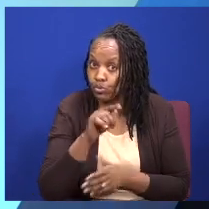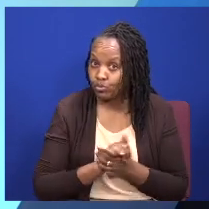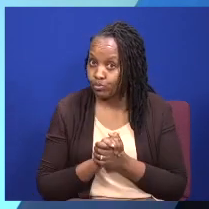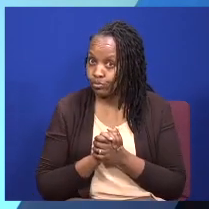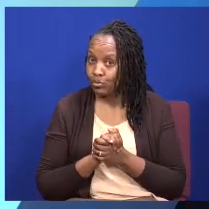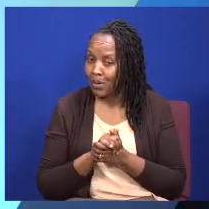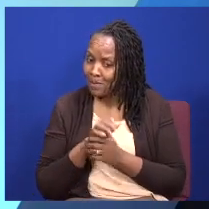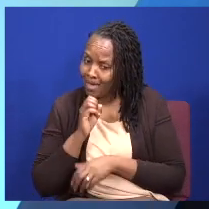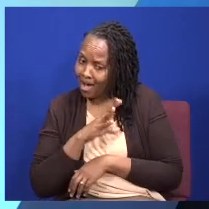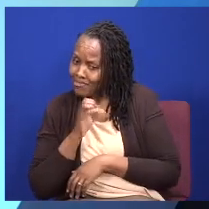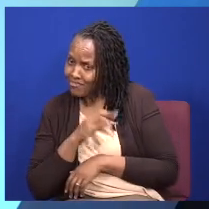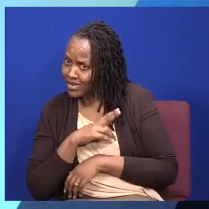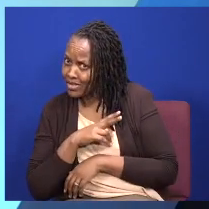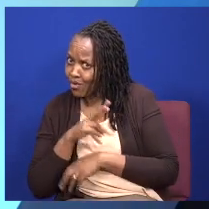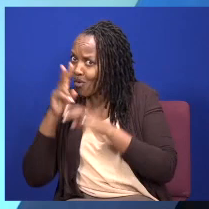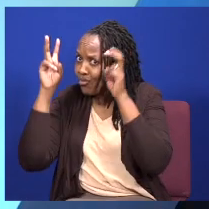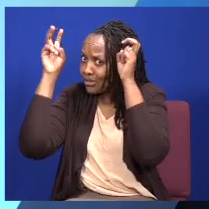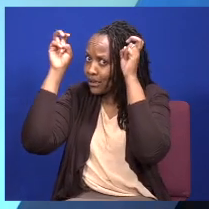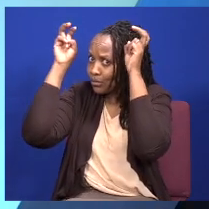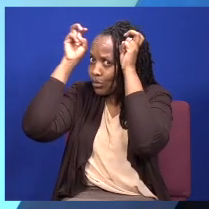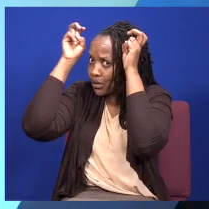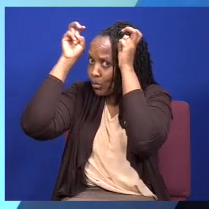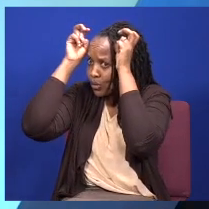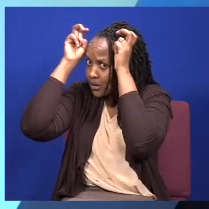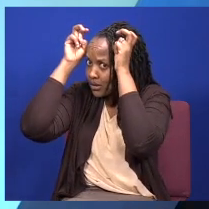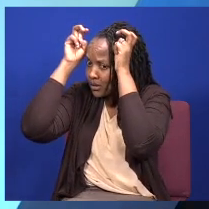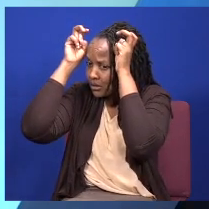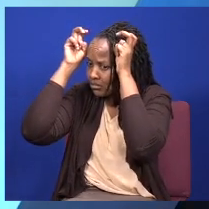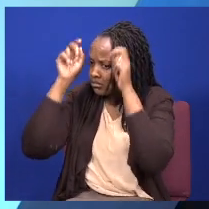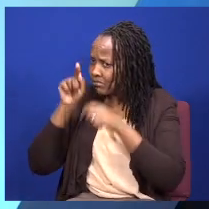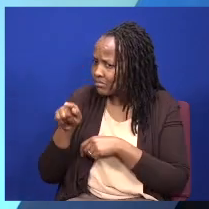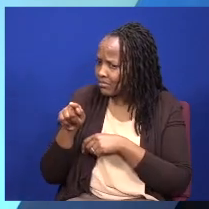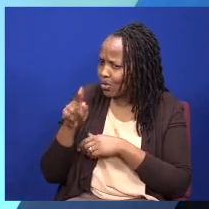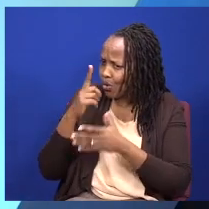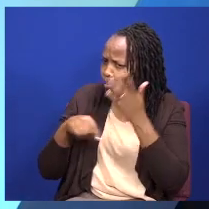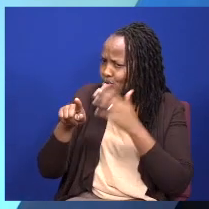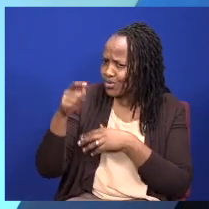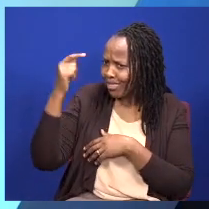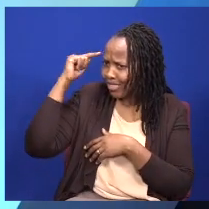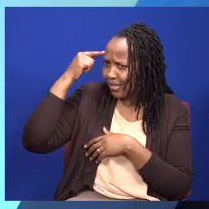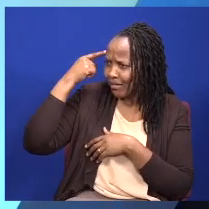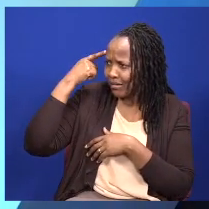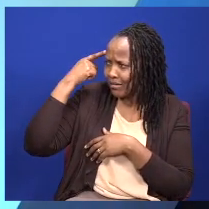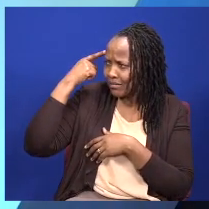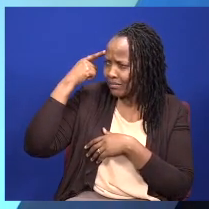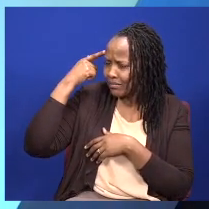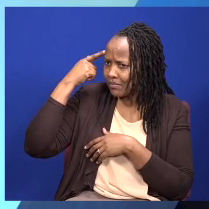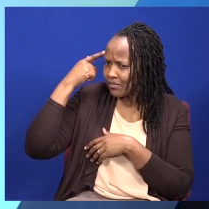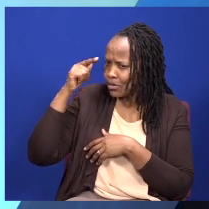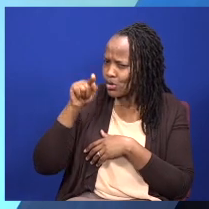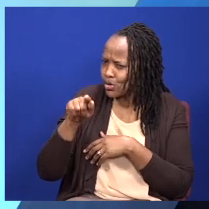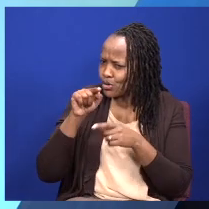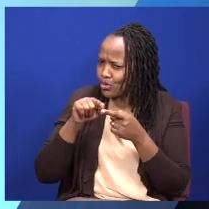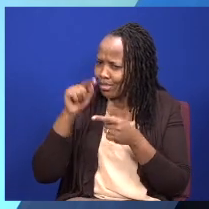afraid of demons or should demons be afraid of us? What do you think there at home? those listening to me this morning, do you